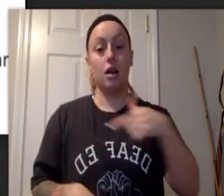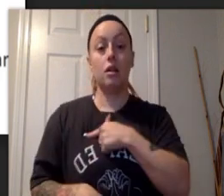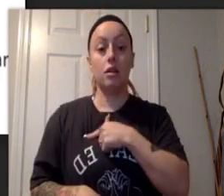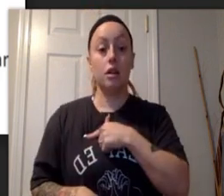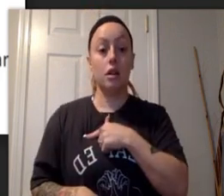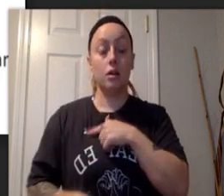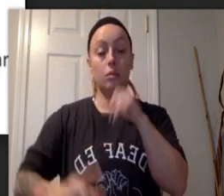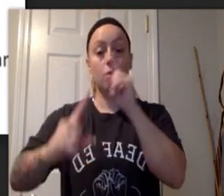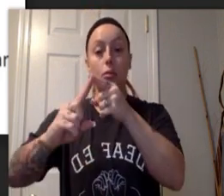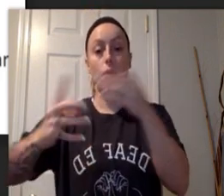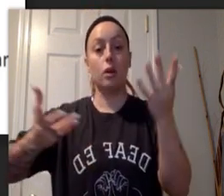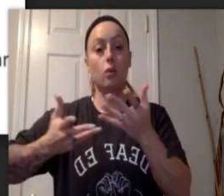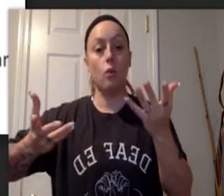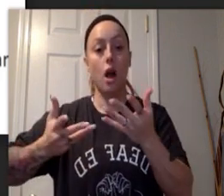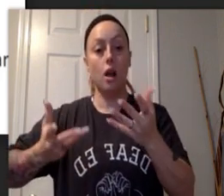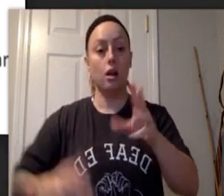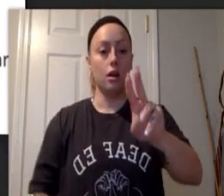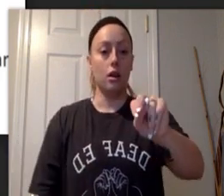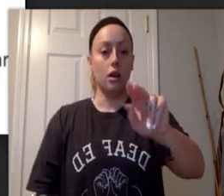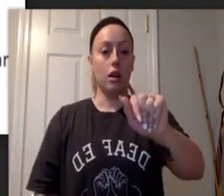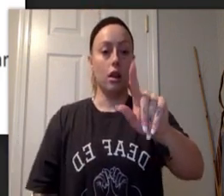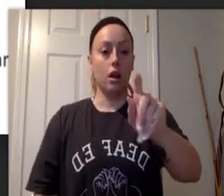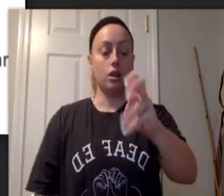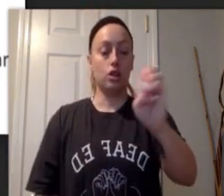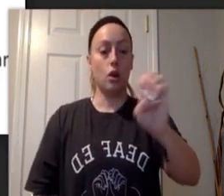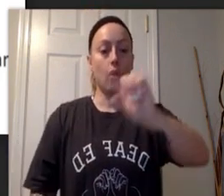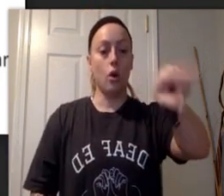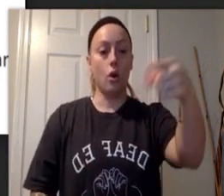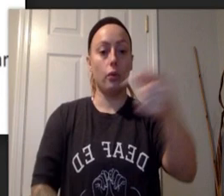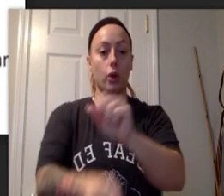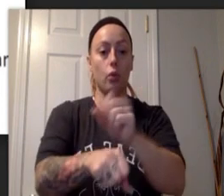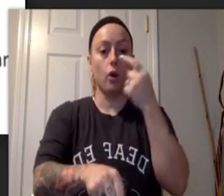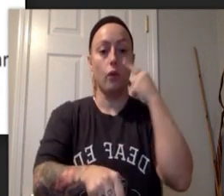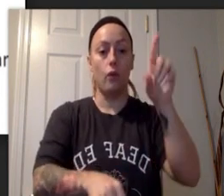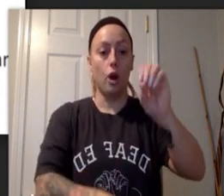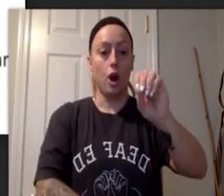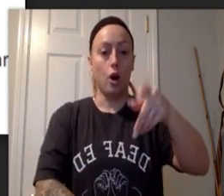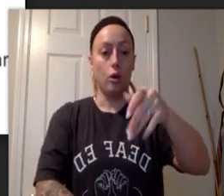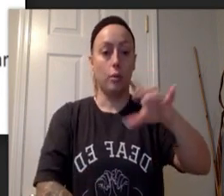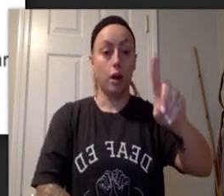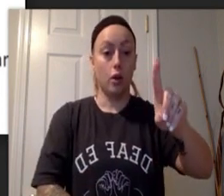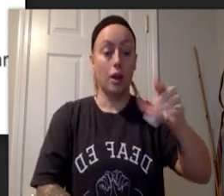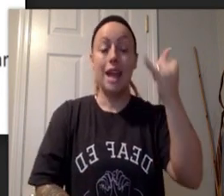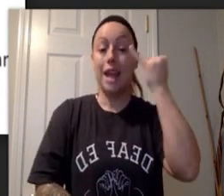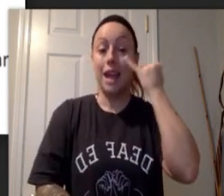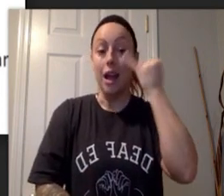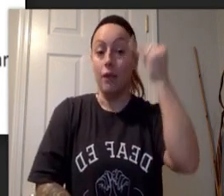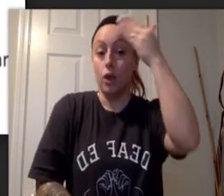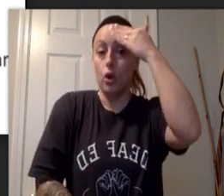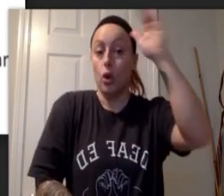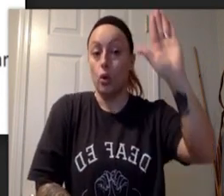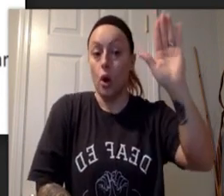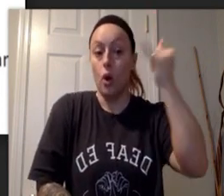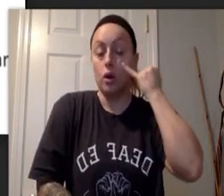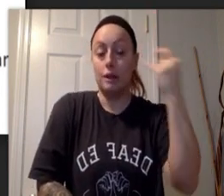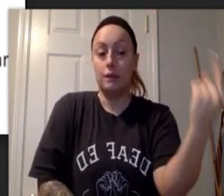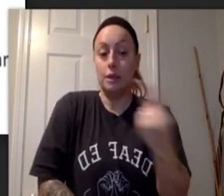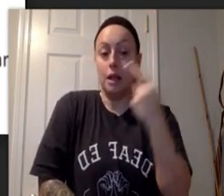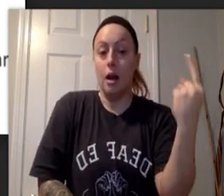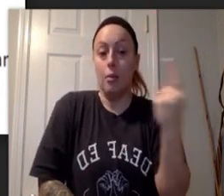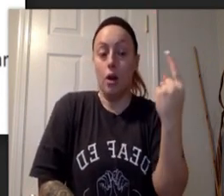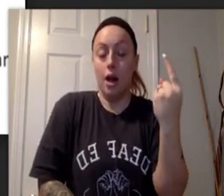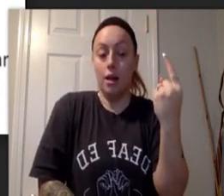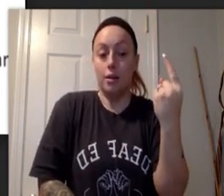other drugs. It will only work on opioids. When in doubt and you do not know, give someone naloxone, because